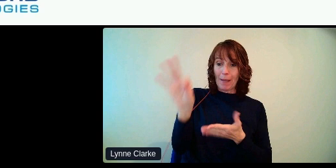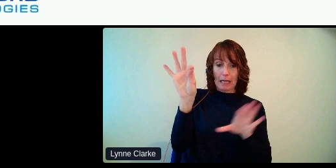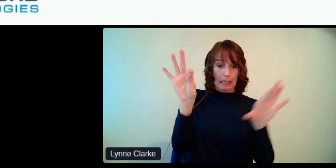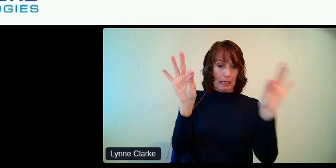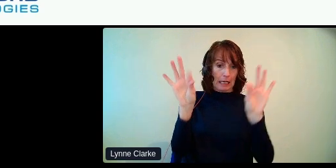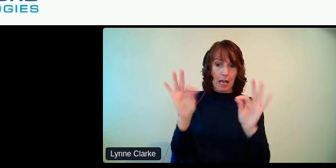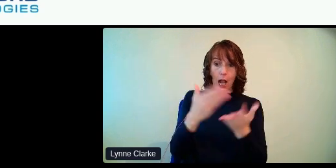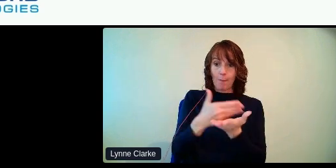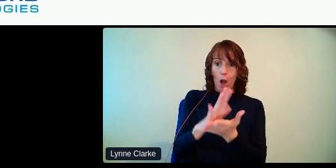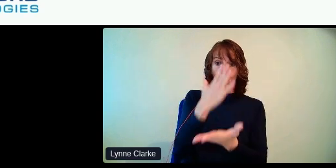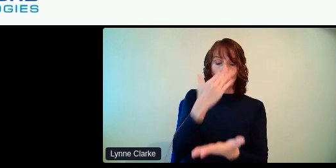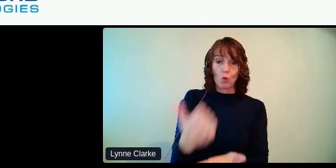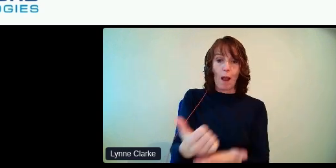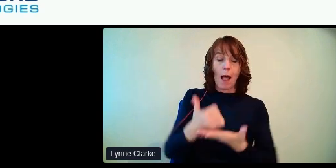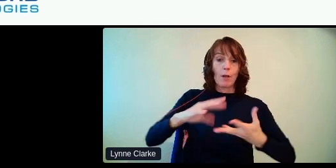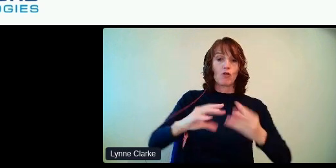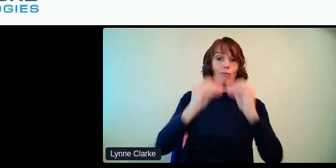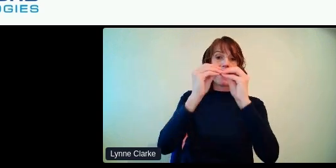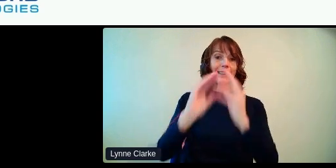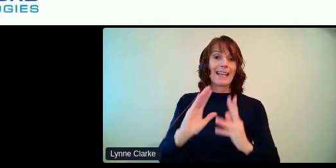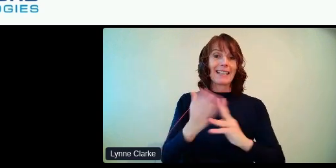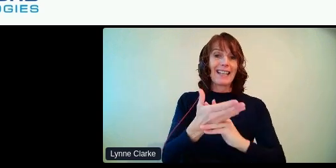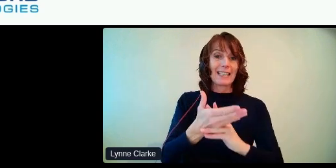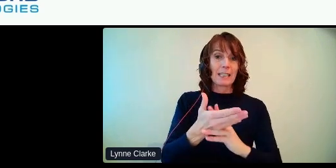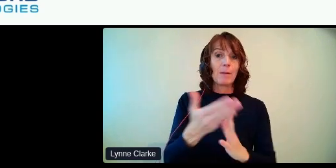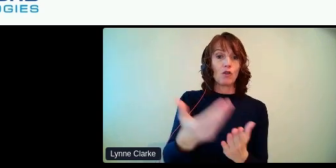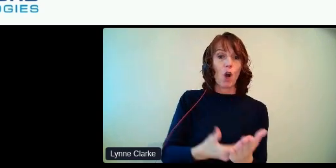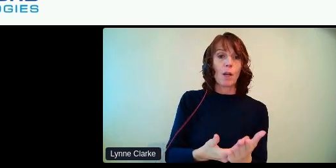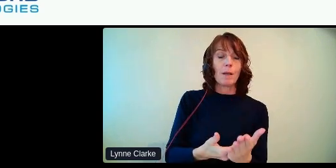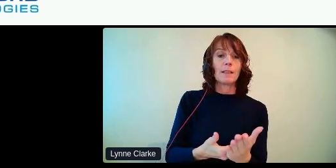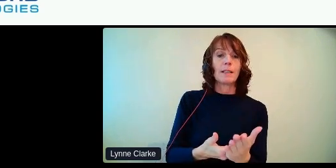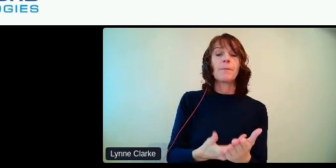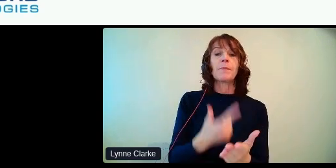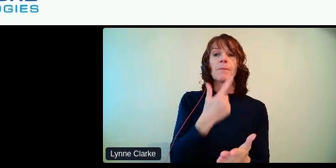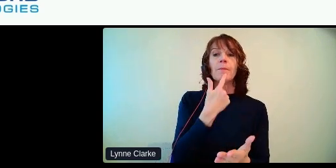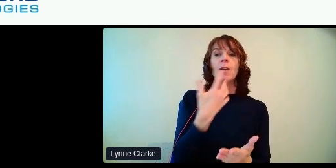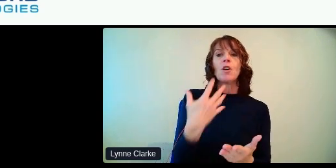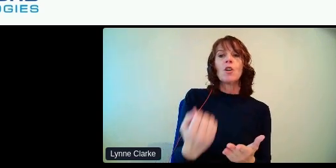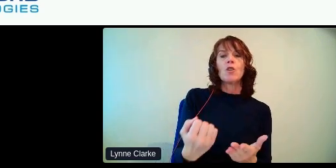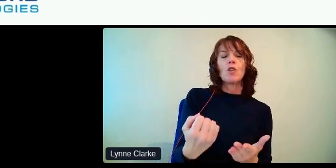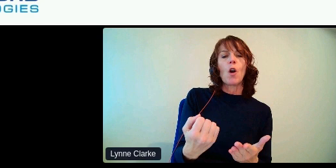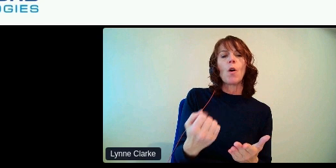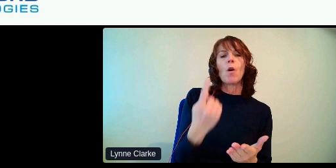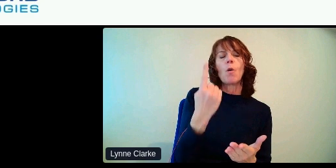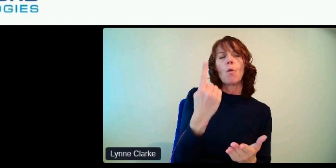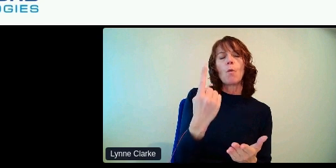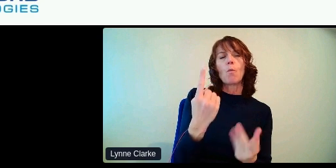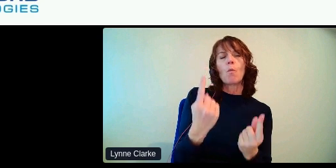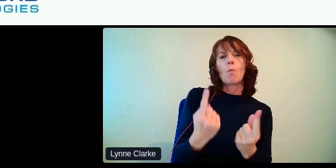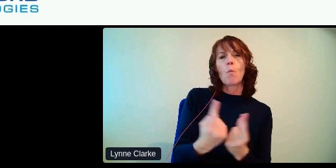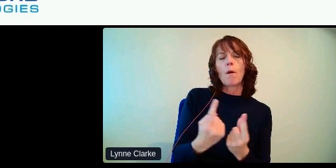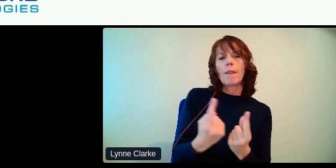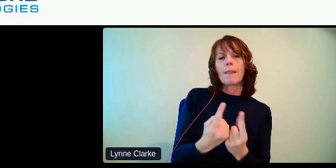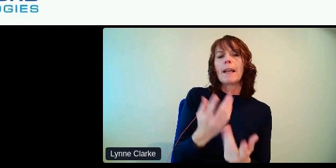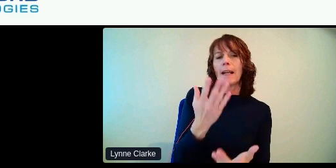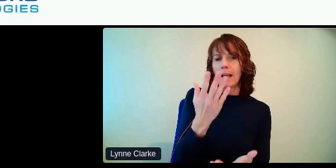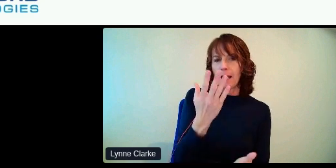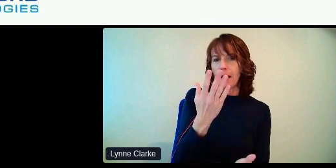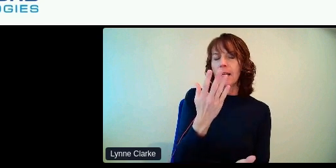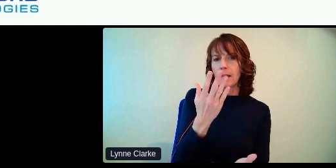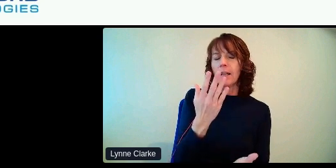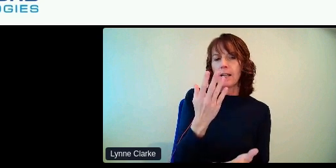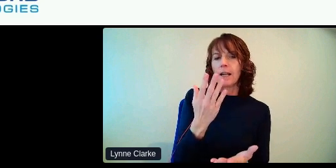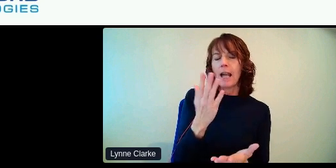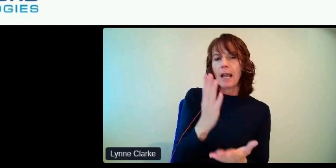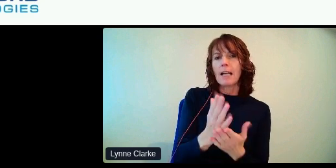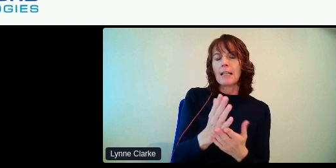before, there are static and transactional document tools within our platform. And one of the things that is really, I think,